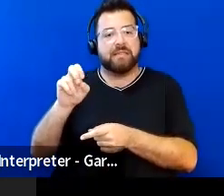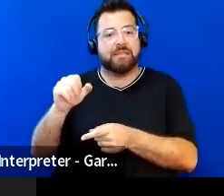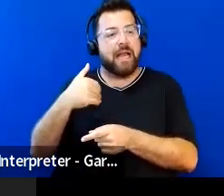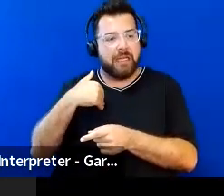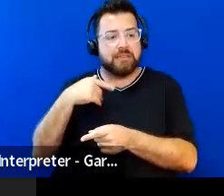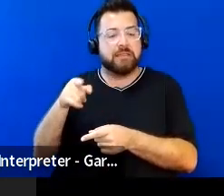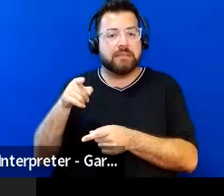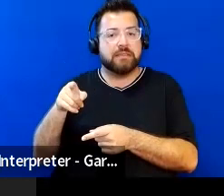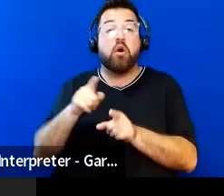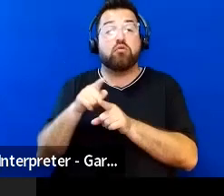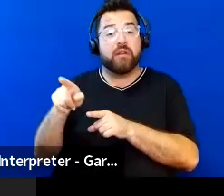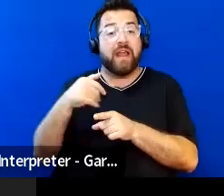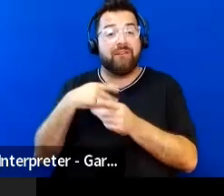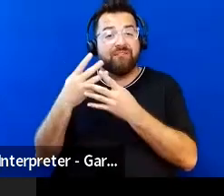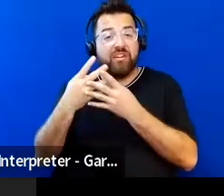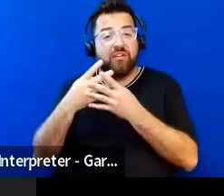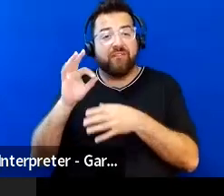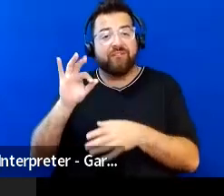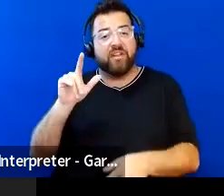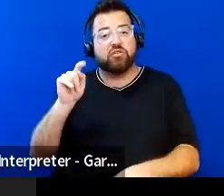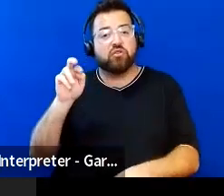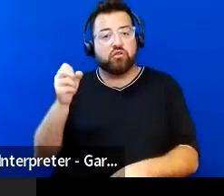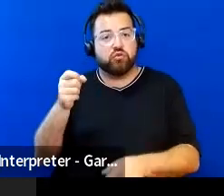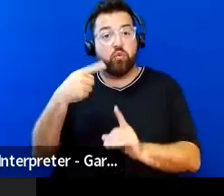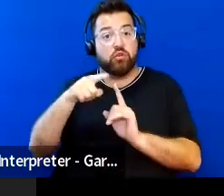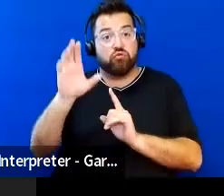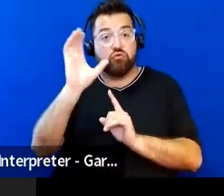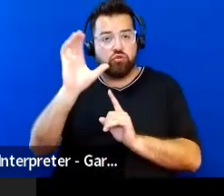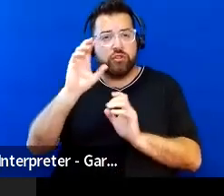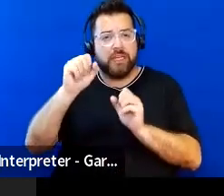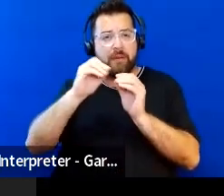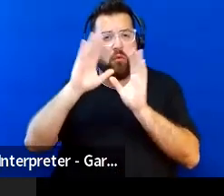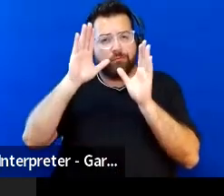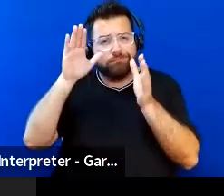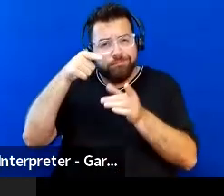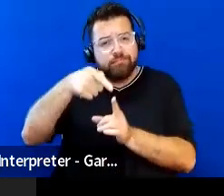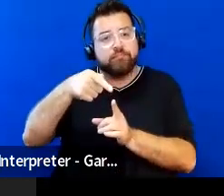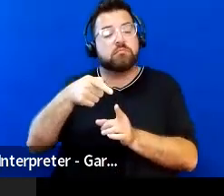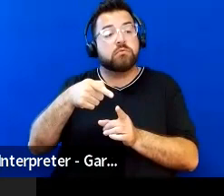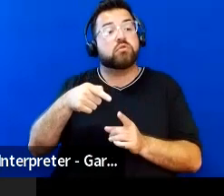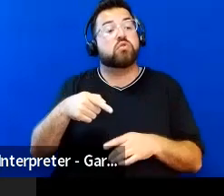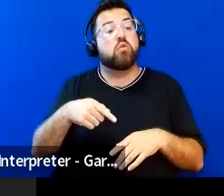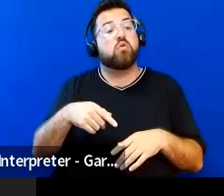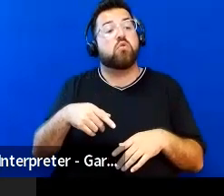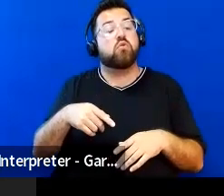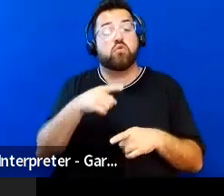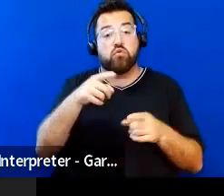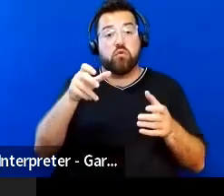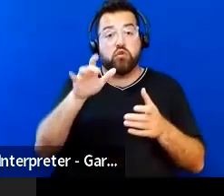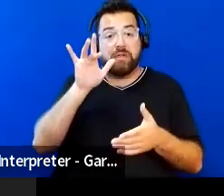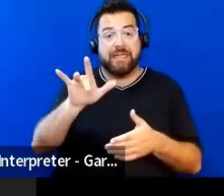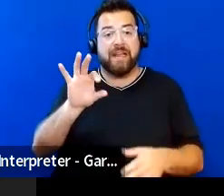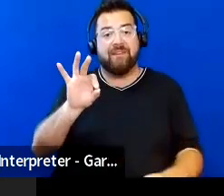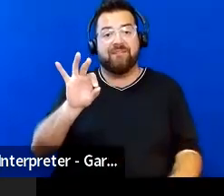these filters that you can use, so you can narrow your search. So you want to select find